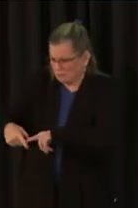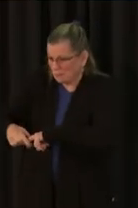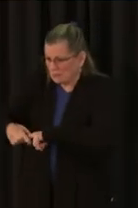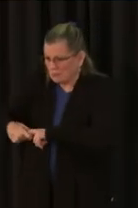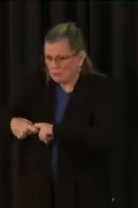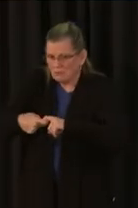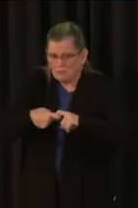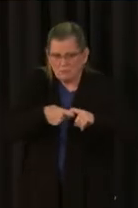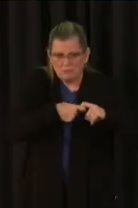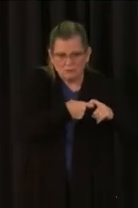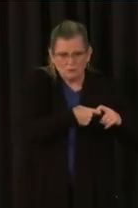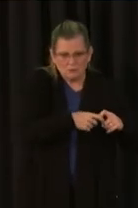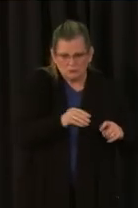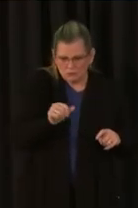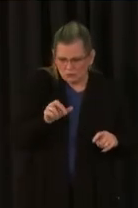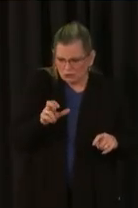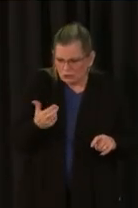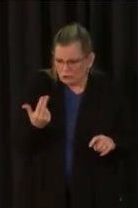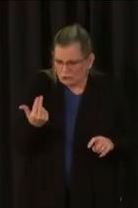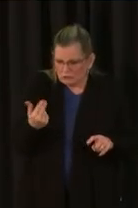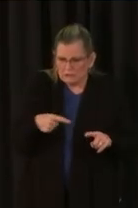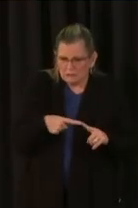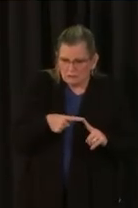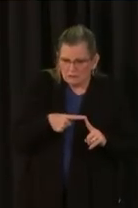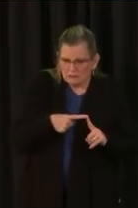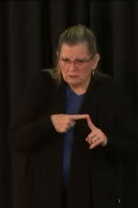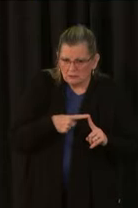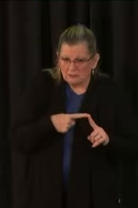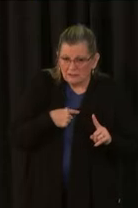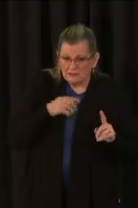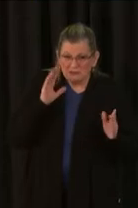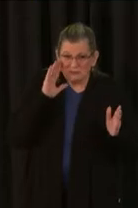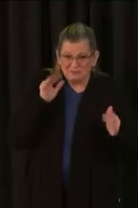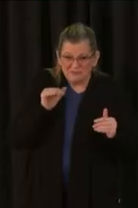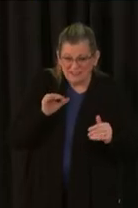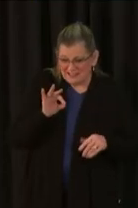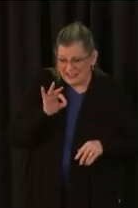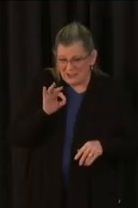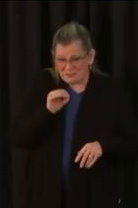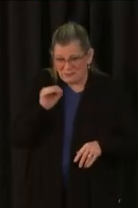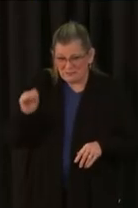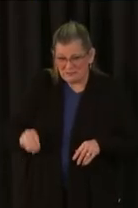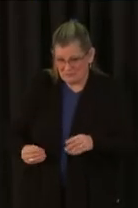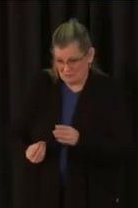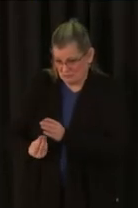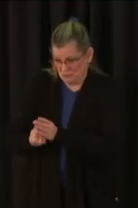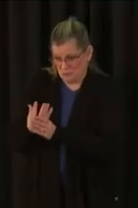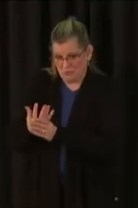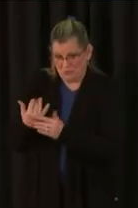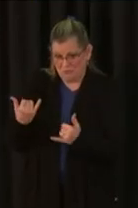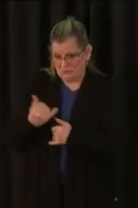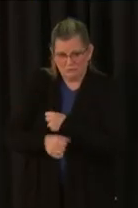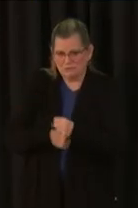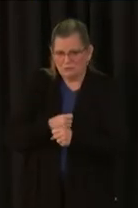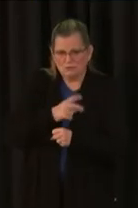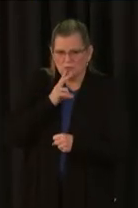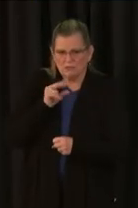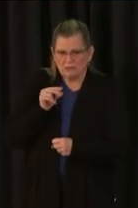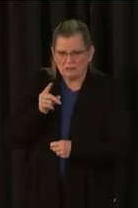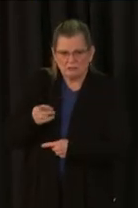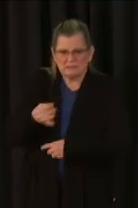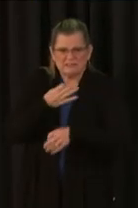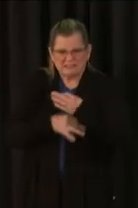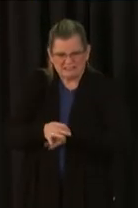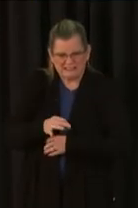heels of expecting 9% growth this year, and instead saw 60 to 80% loss in revenues, both nationally as well